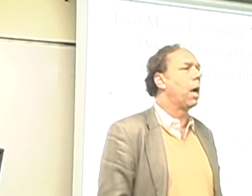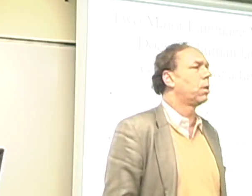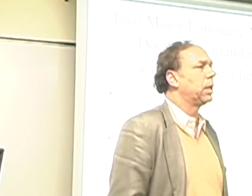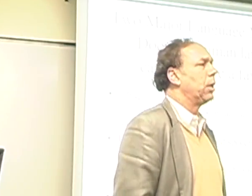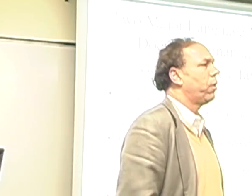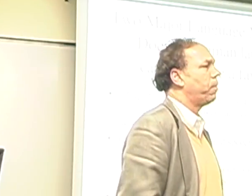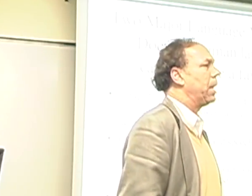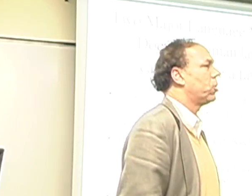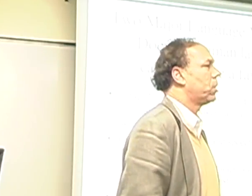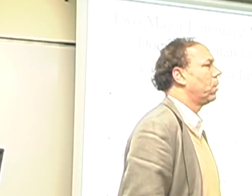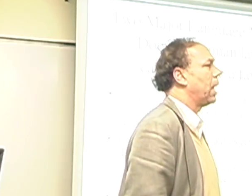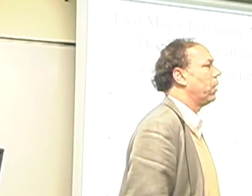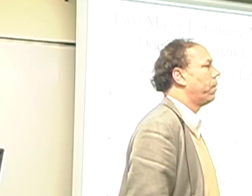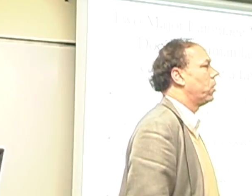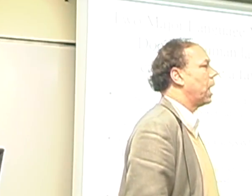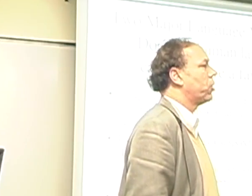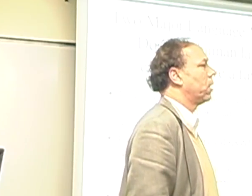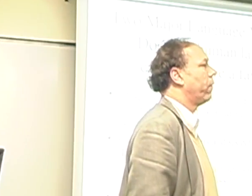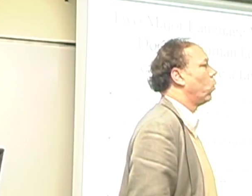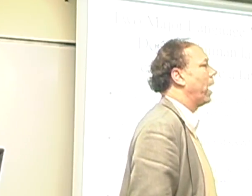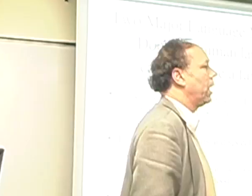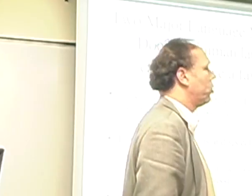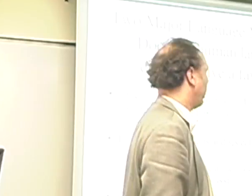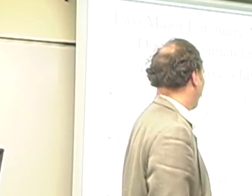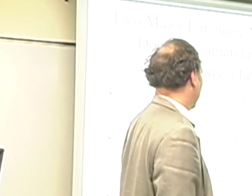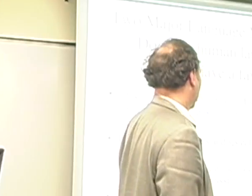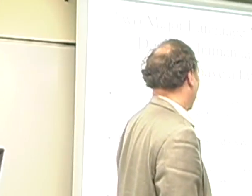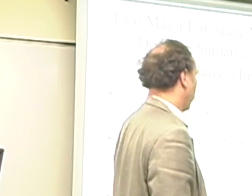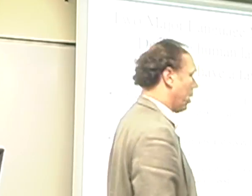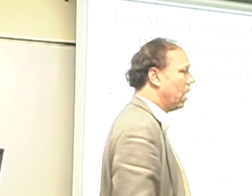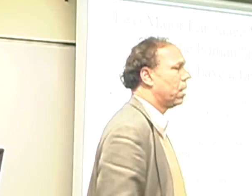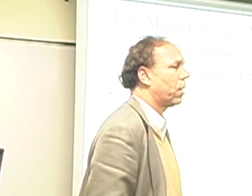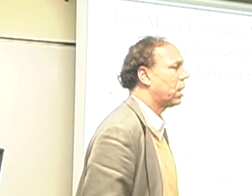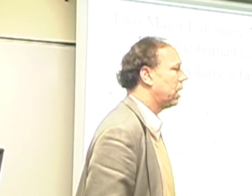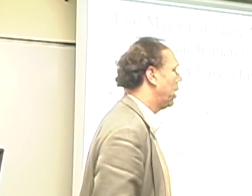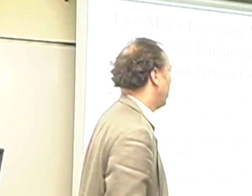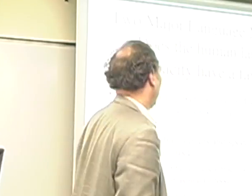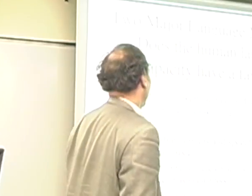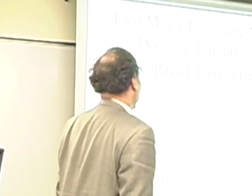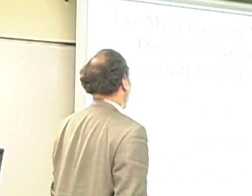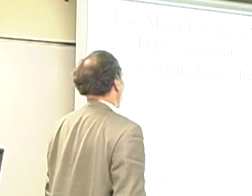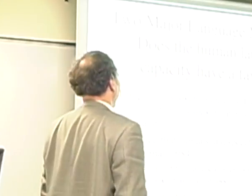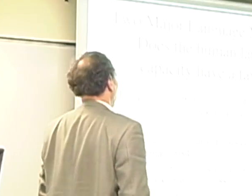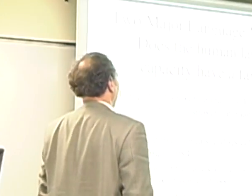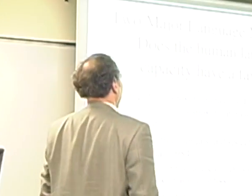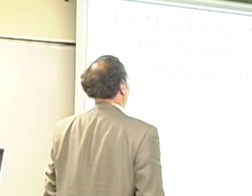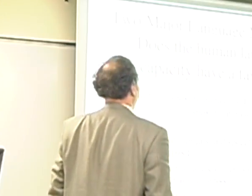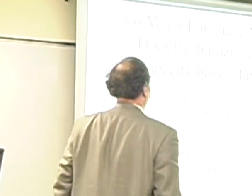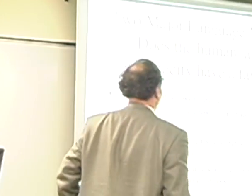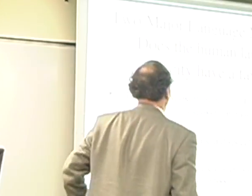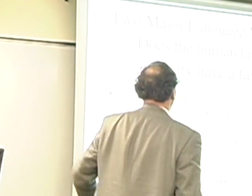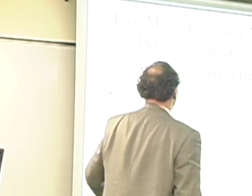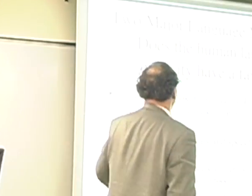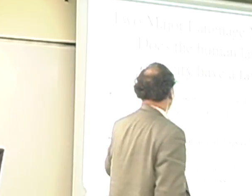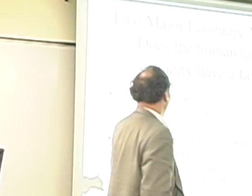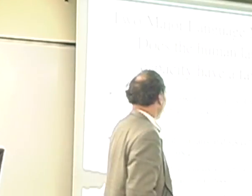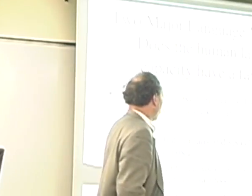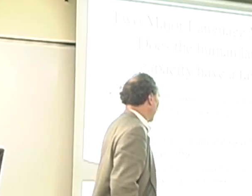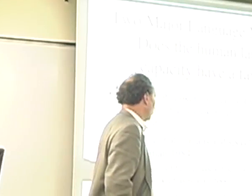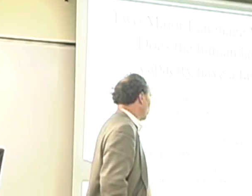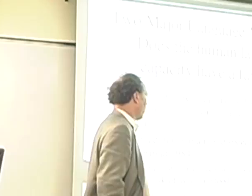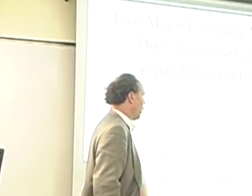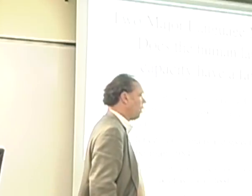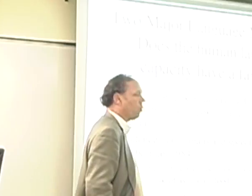to allow clear speech, to allow the production of a range of speech sounds that's clear, that's true of human languages. But